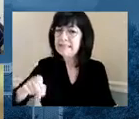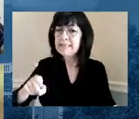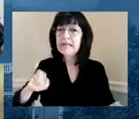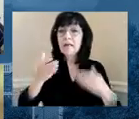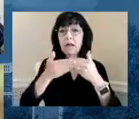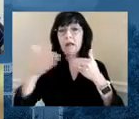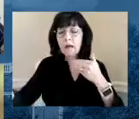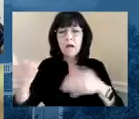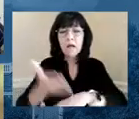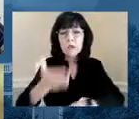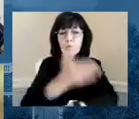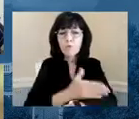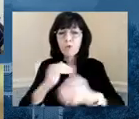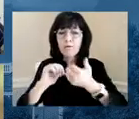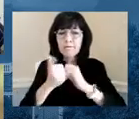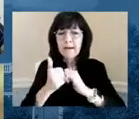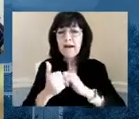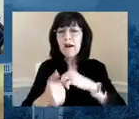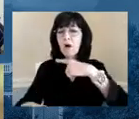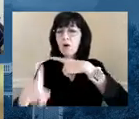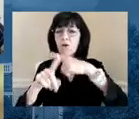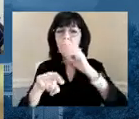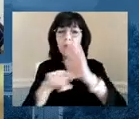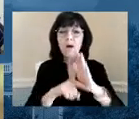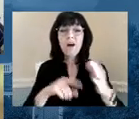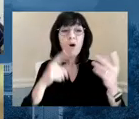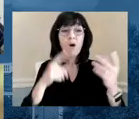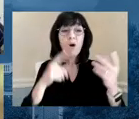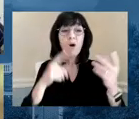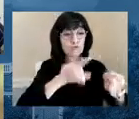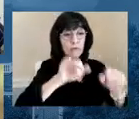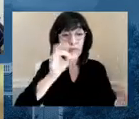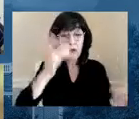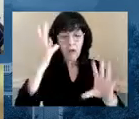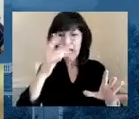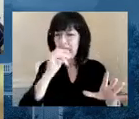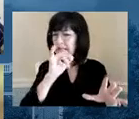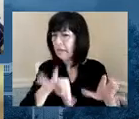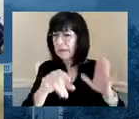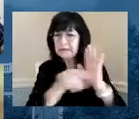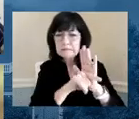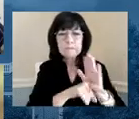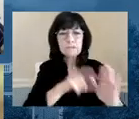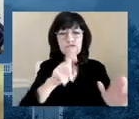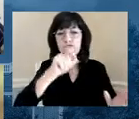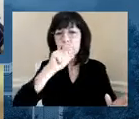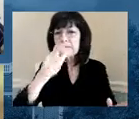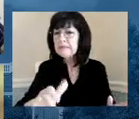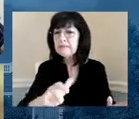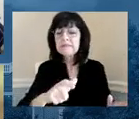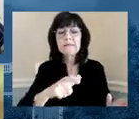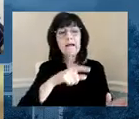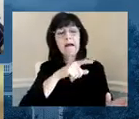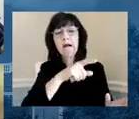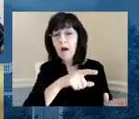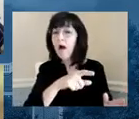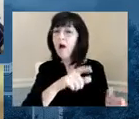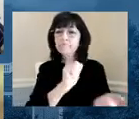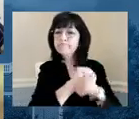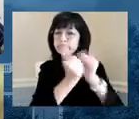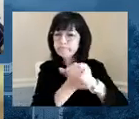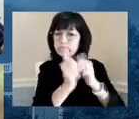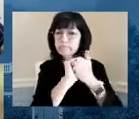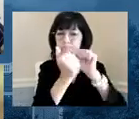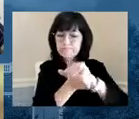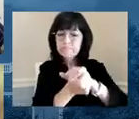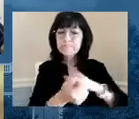increase efficiency, to expand access. And thanks to you, Governor, for your decisive leadership early on, and Representative Bentz and Senator Townsend,